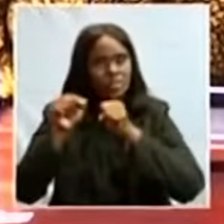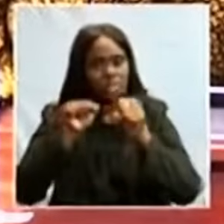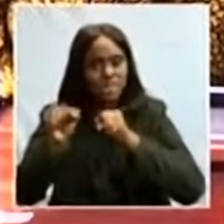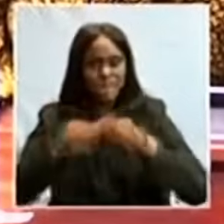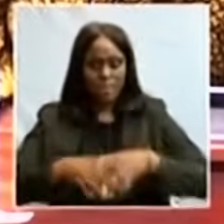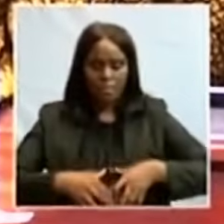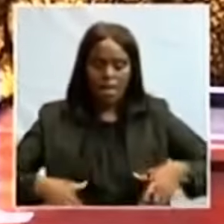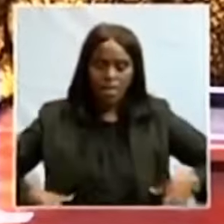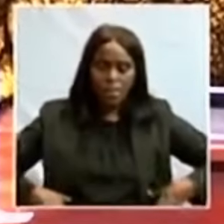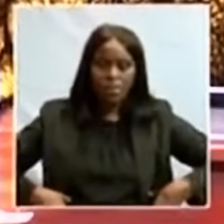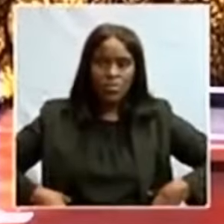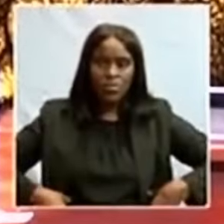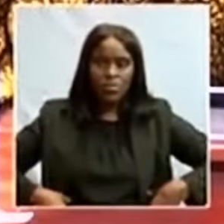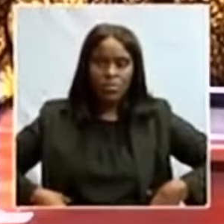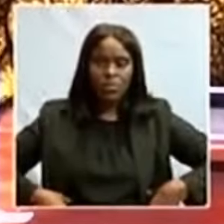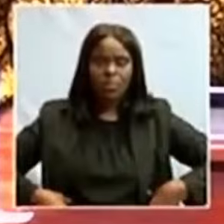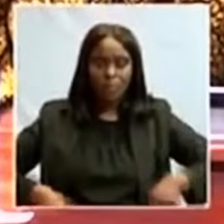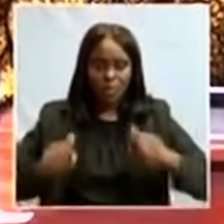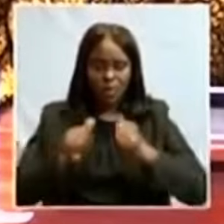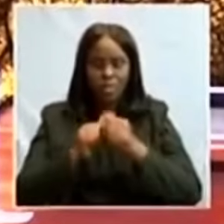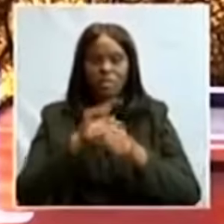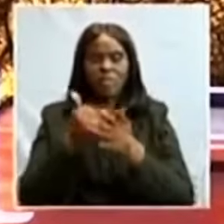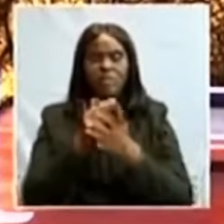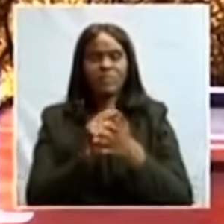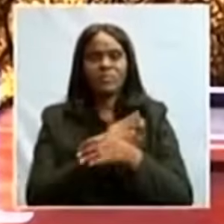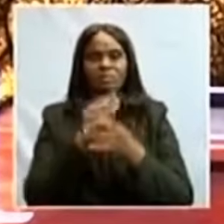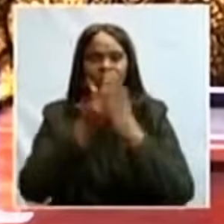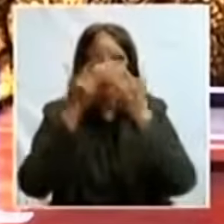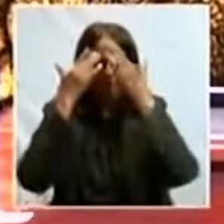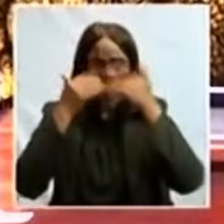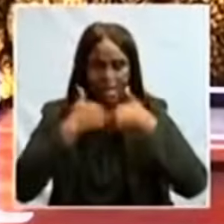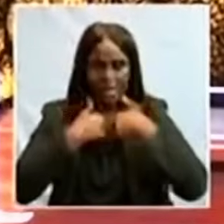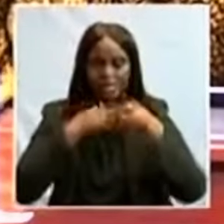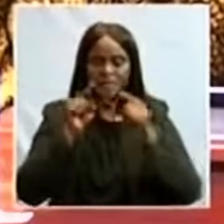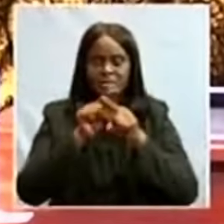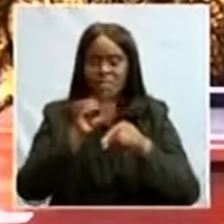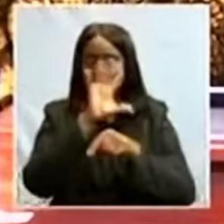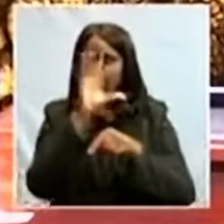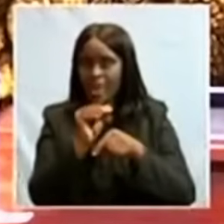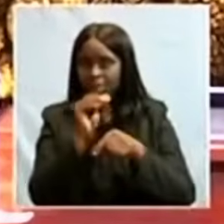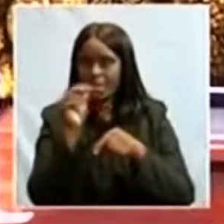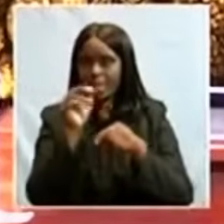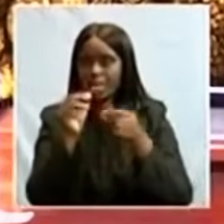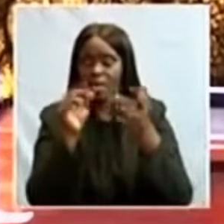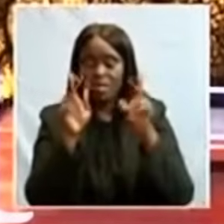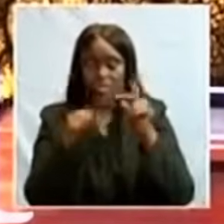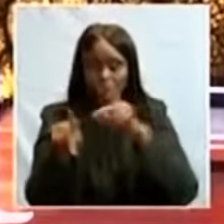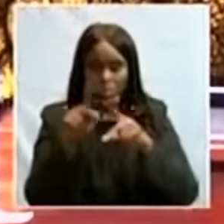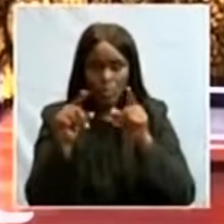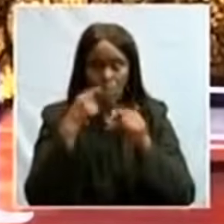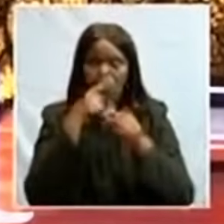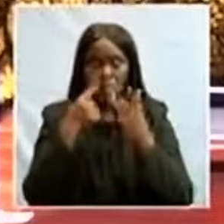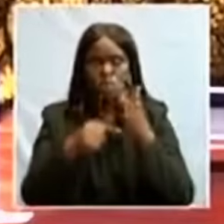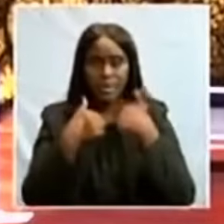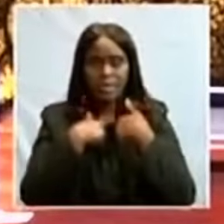bouts, and all of us are aware, Barcelona and African Legends, that have contributed to increase